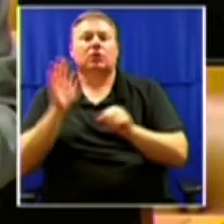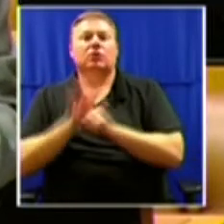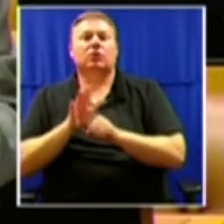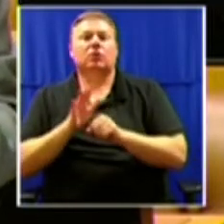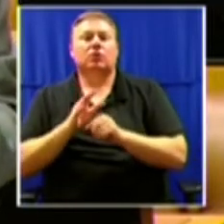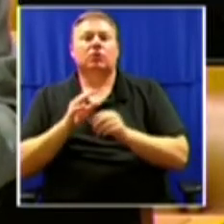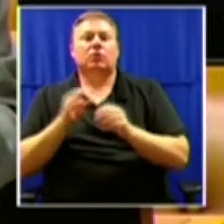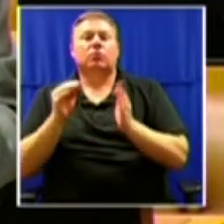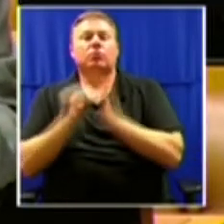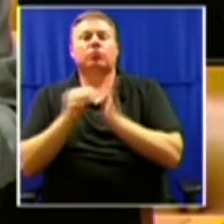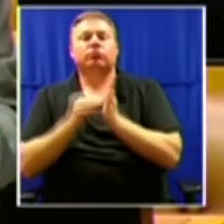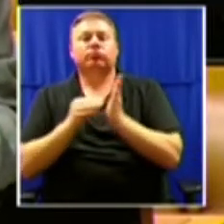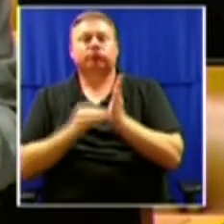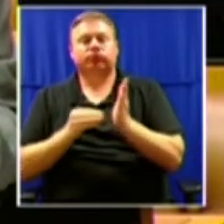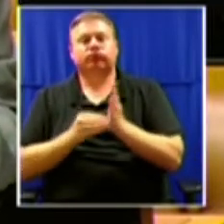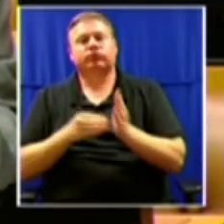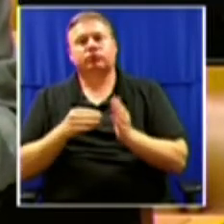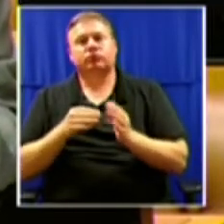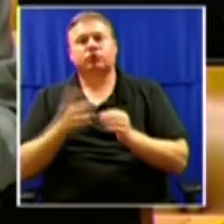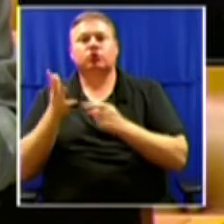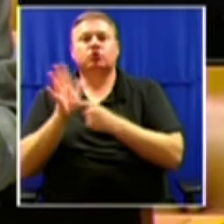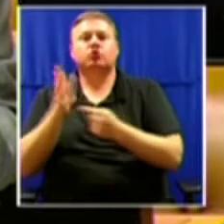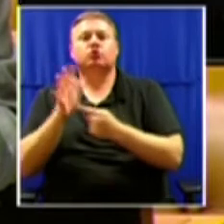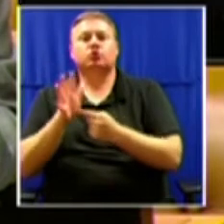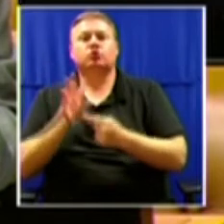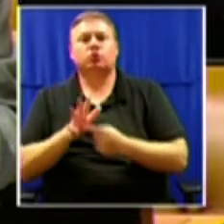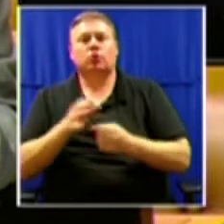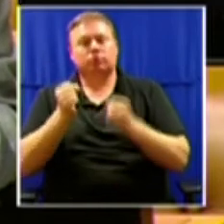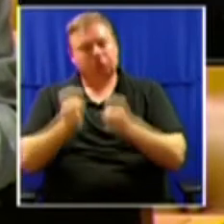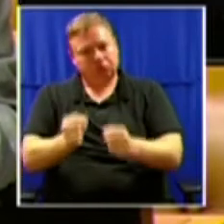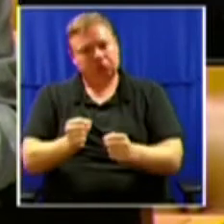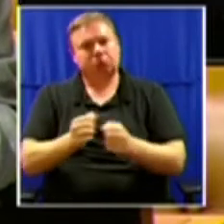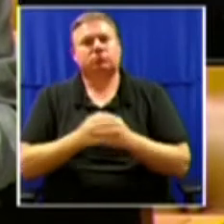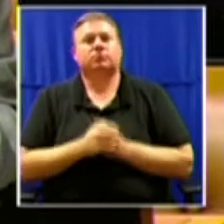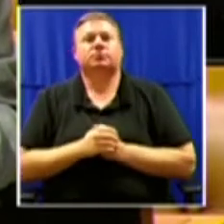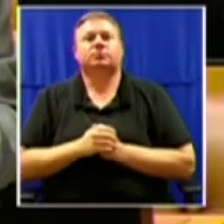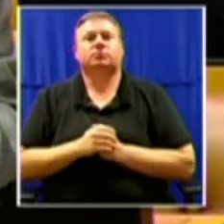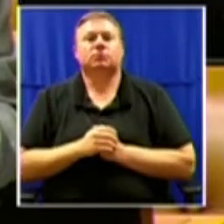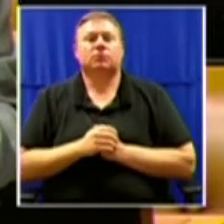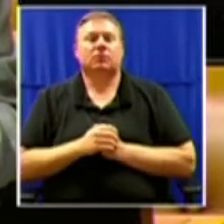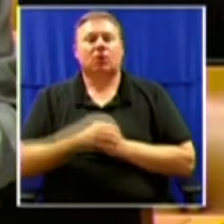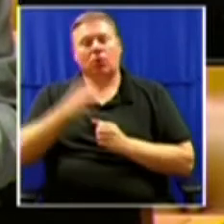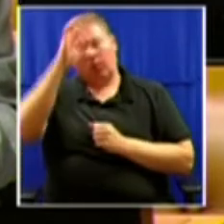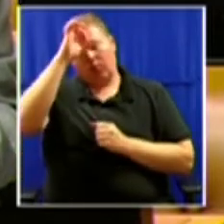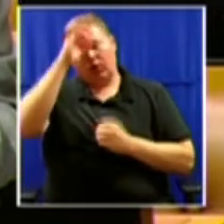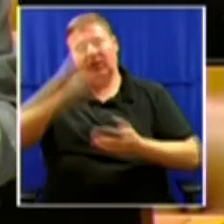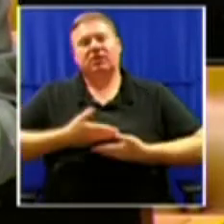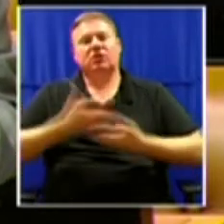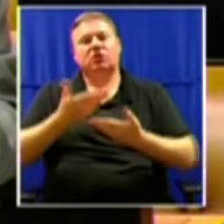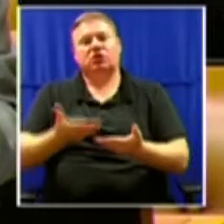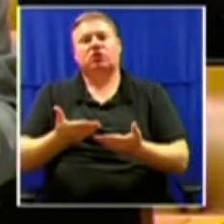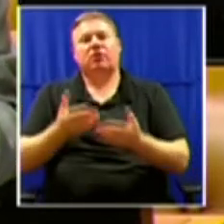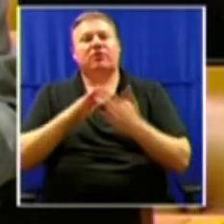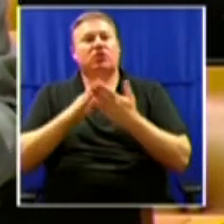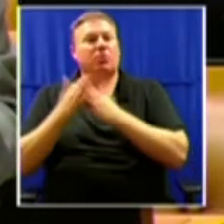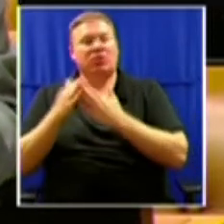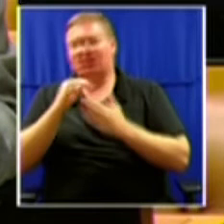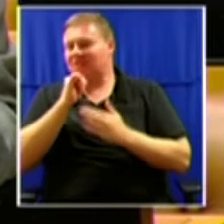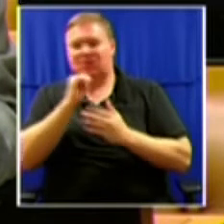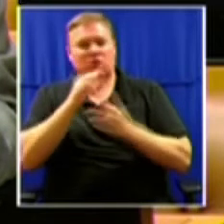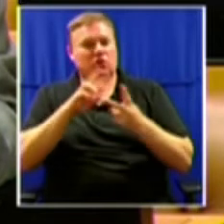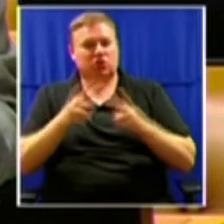Disaster Management Act. But the provisioning of police services to the community did not change.